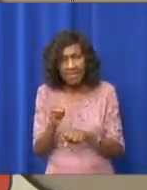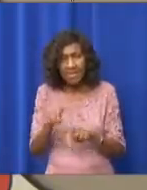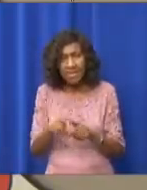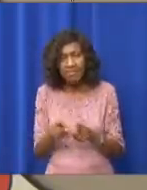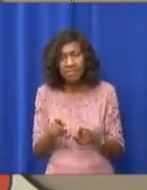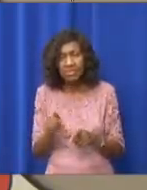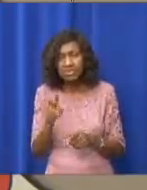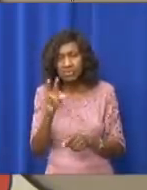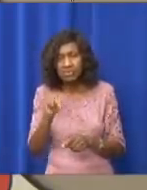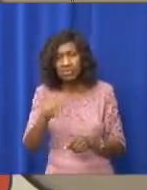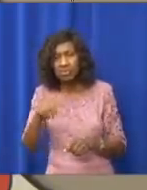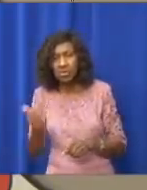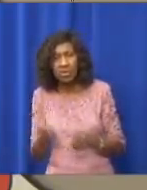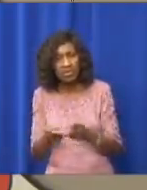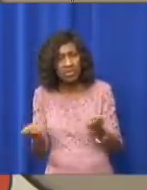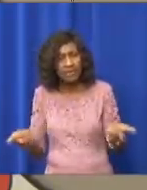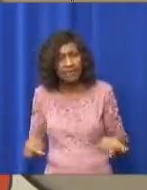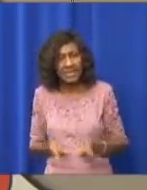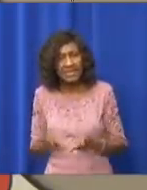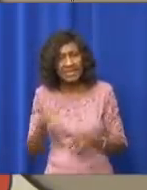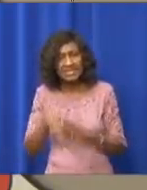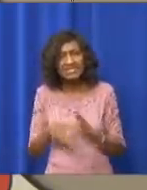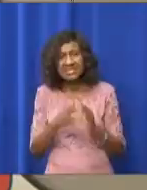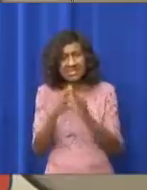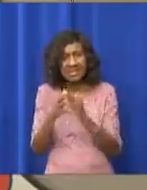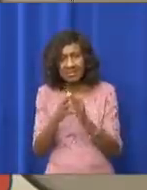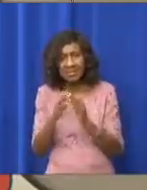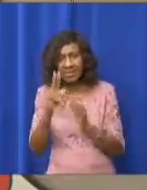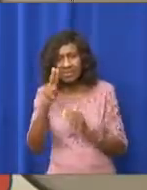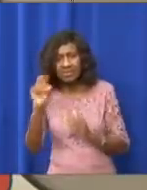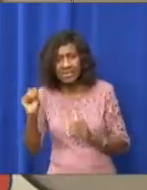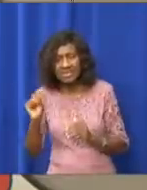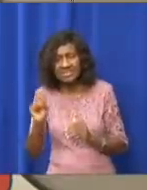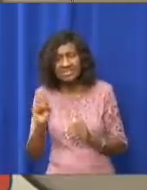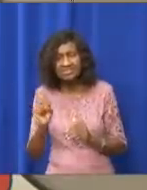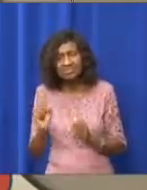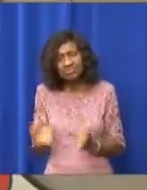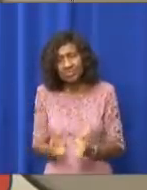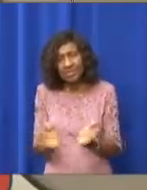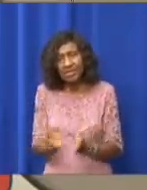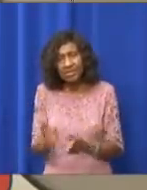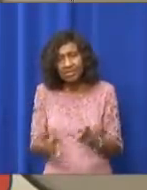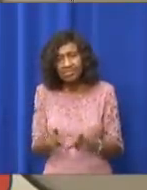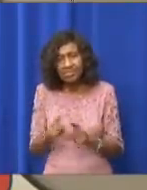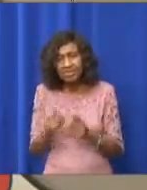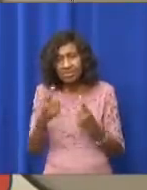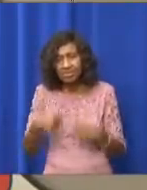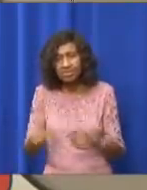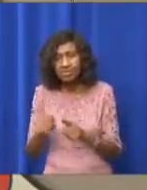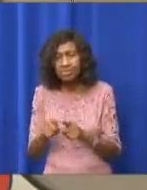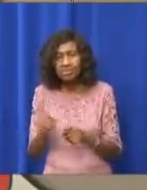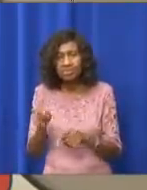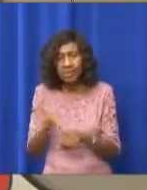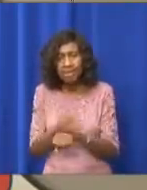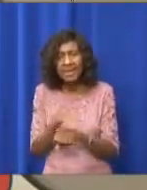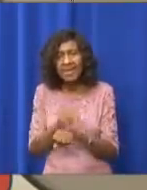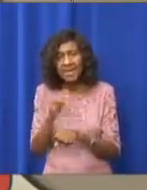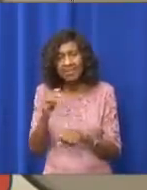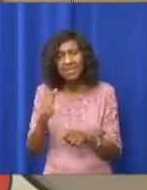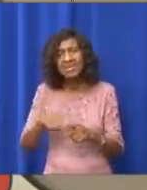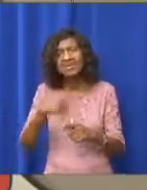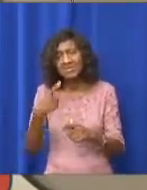other destinations in the US. We would encourage people to go to Miami and then go on under their own steam